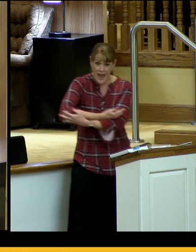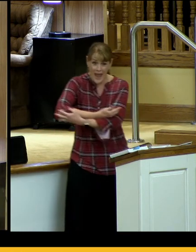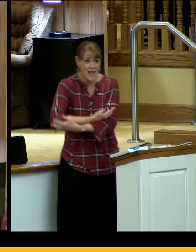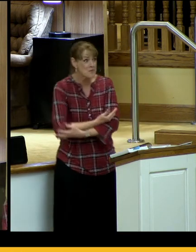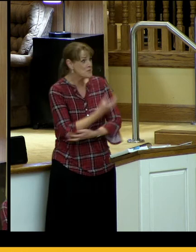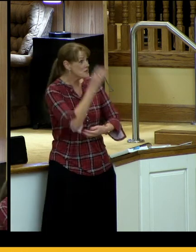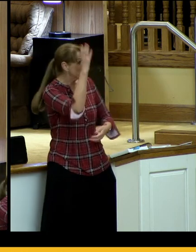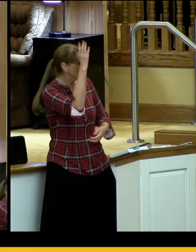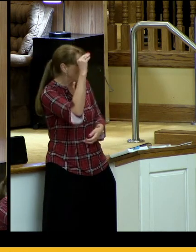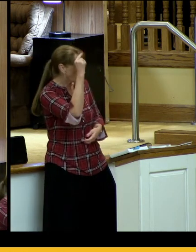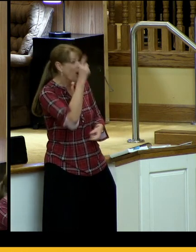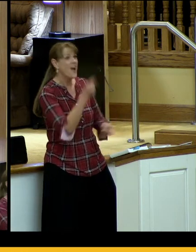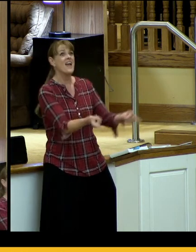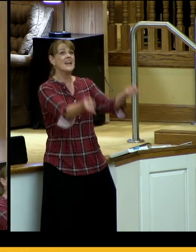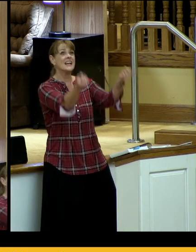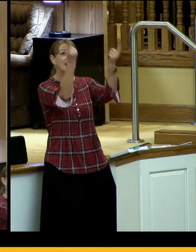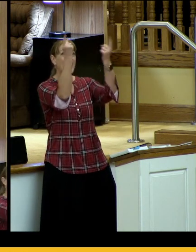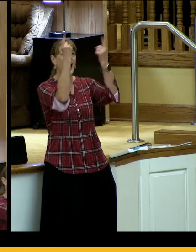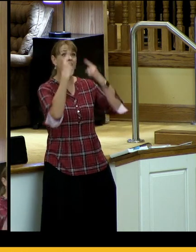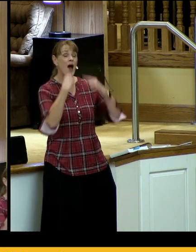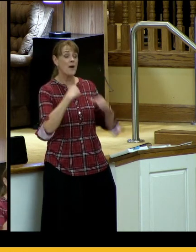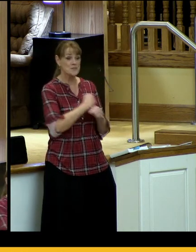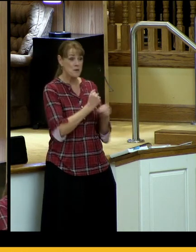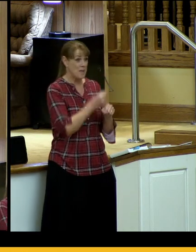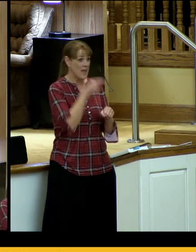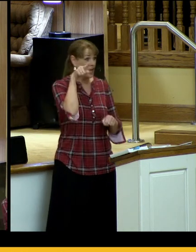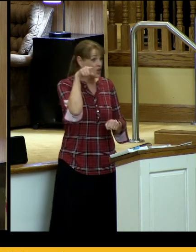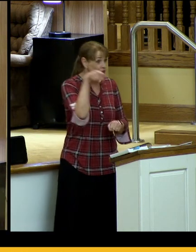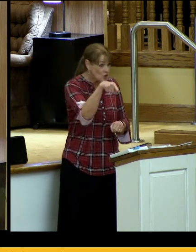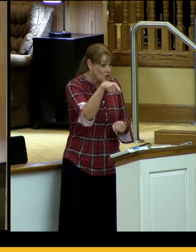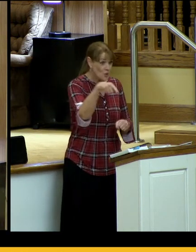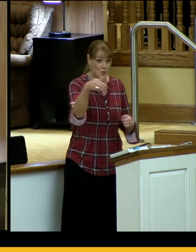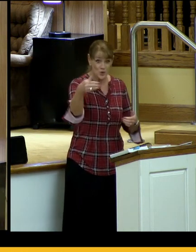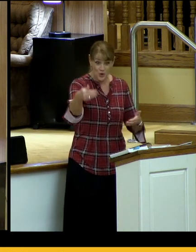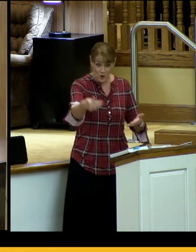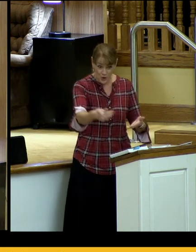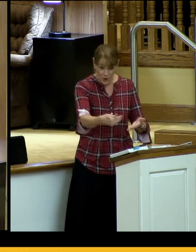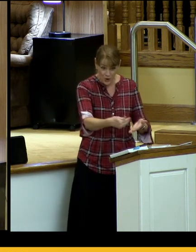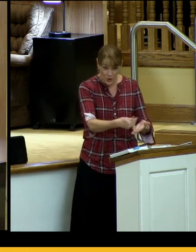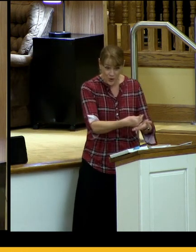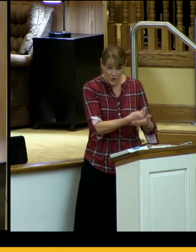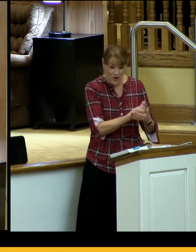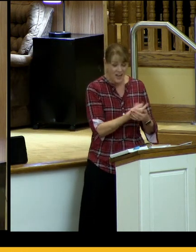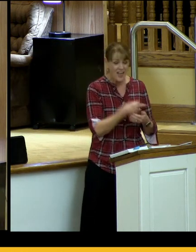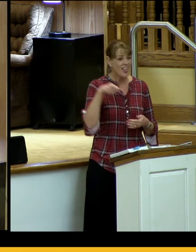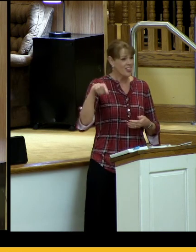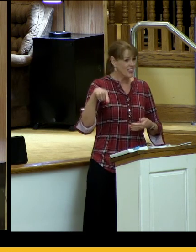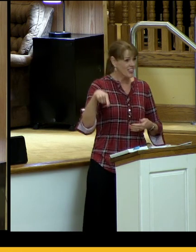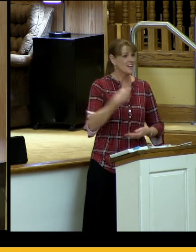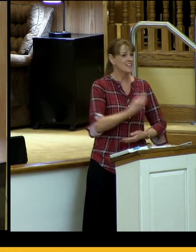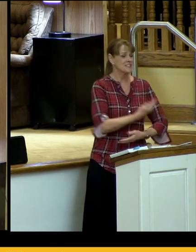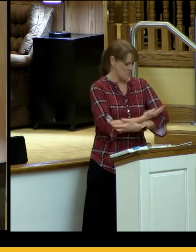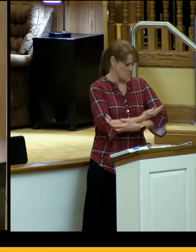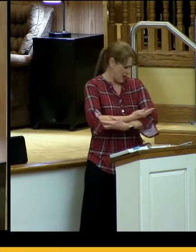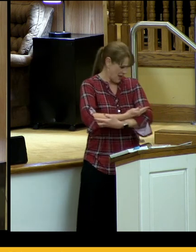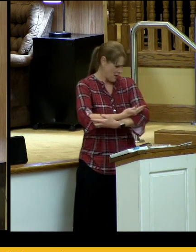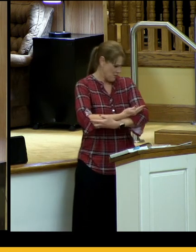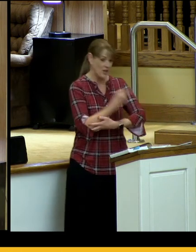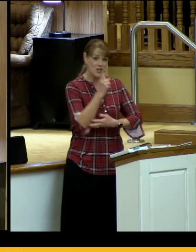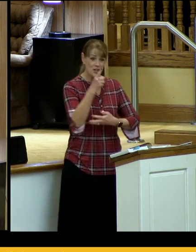boy has come to make you new? This child that